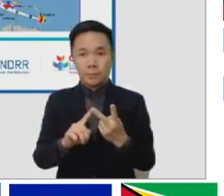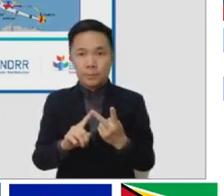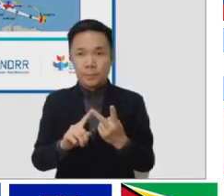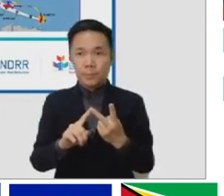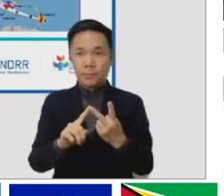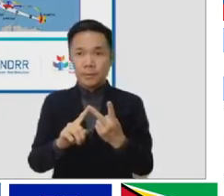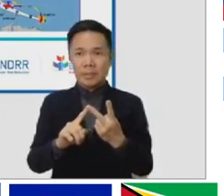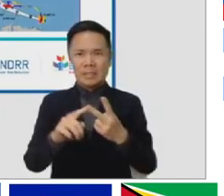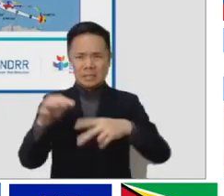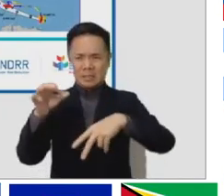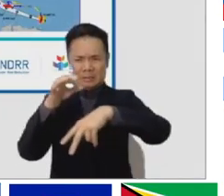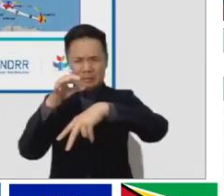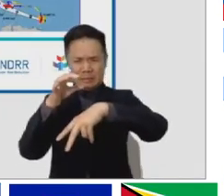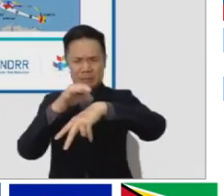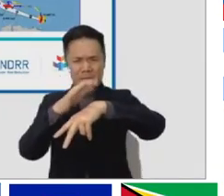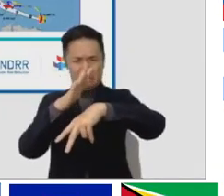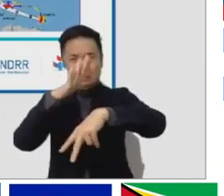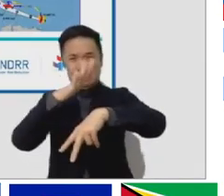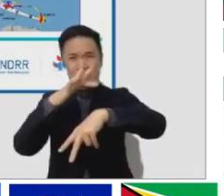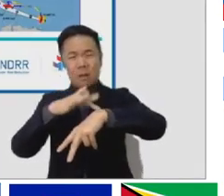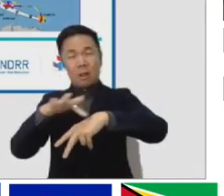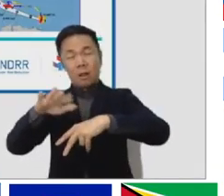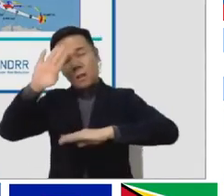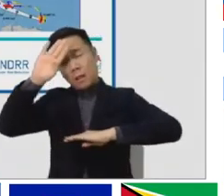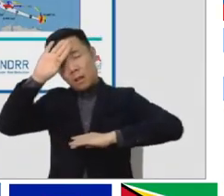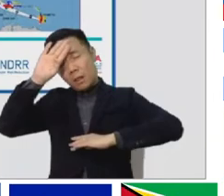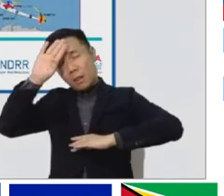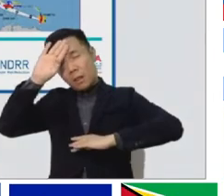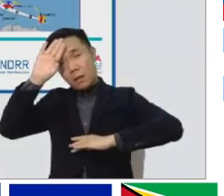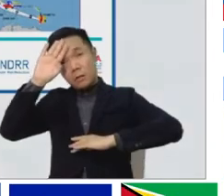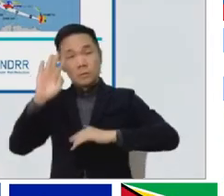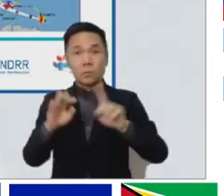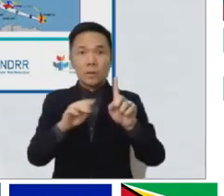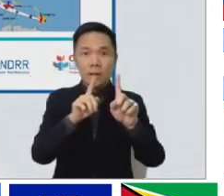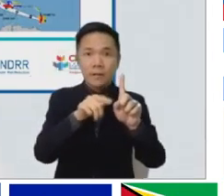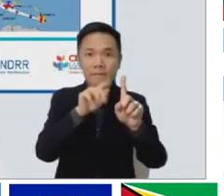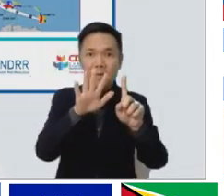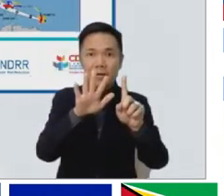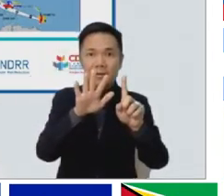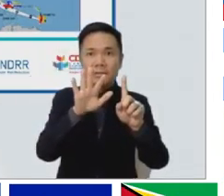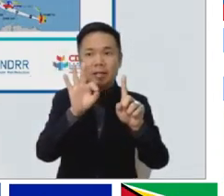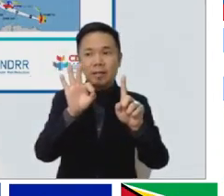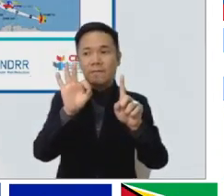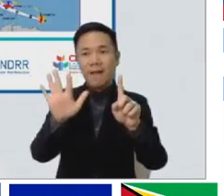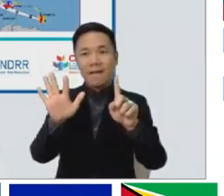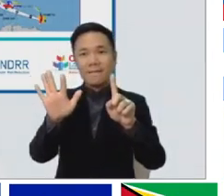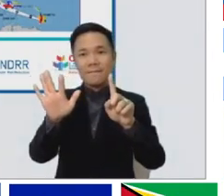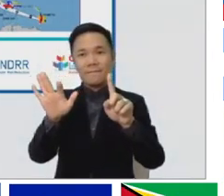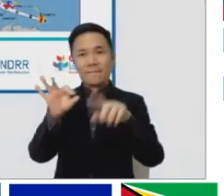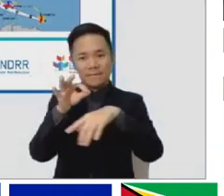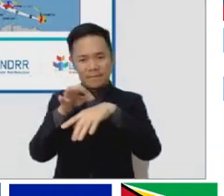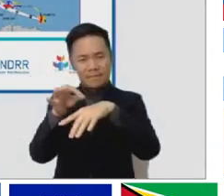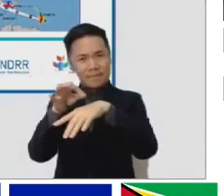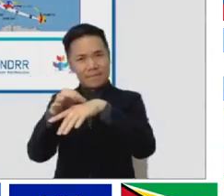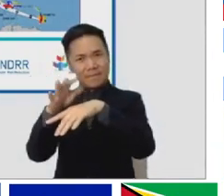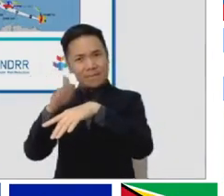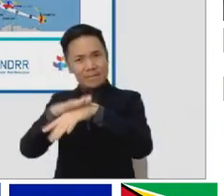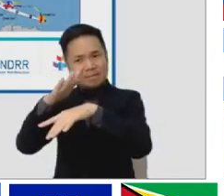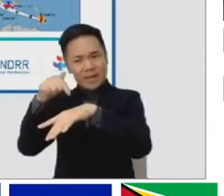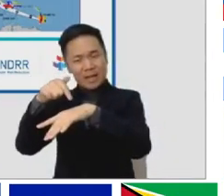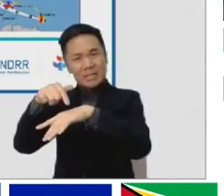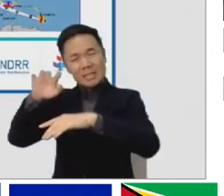dengue, in 2020 period, we had 1,595 cases and of dengue reported in that